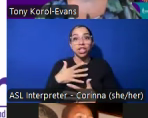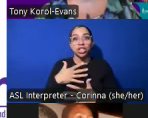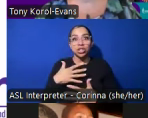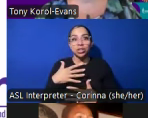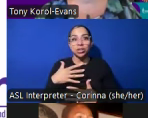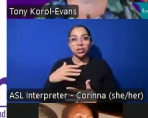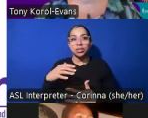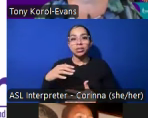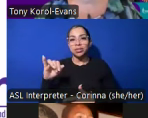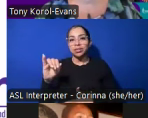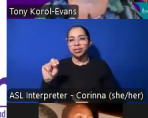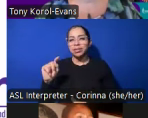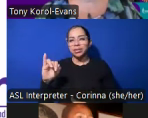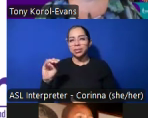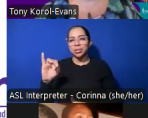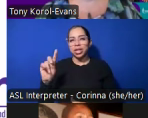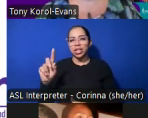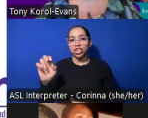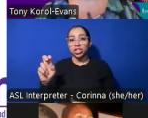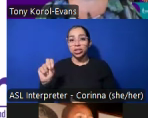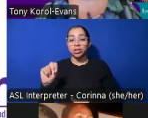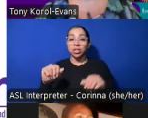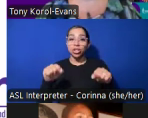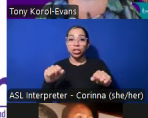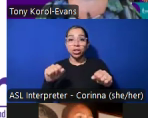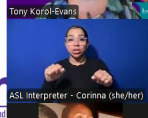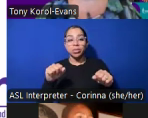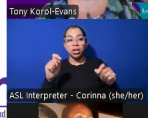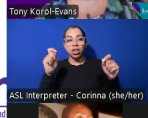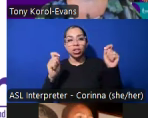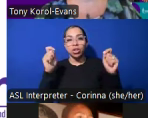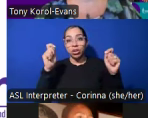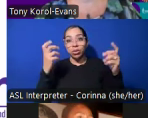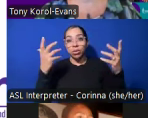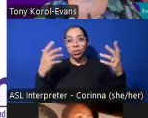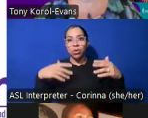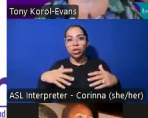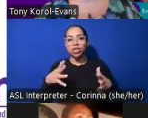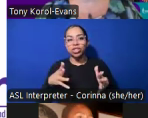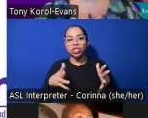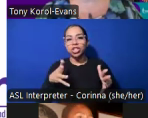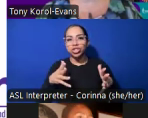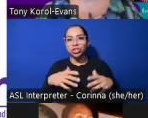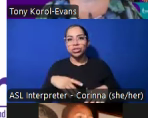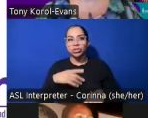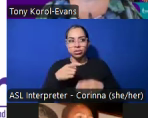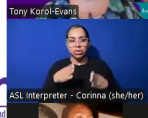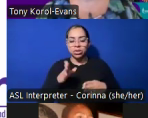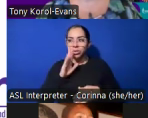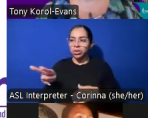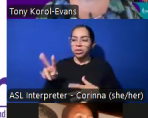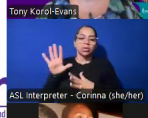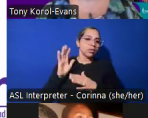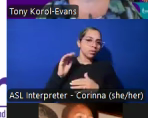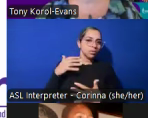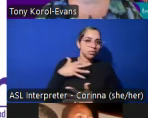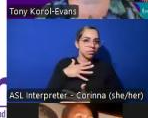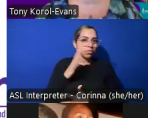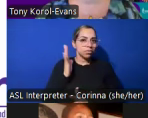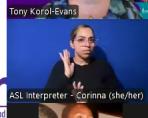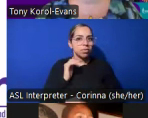a gesture. It can be reminding the person that they